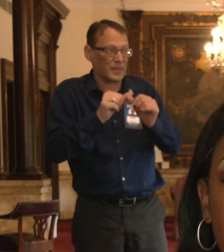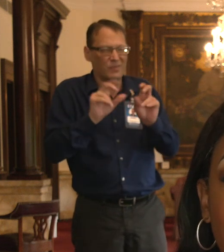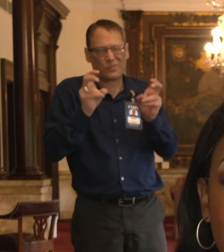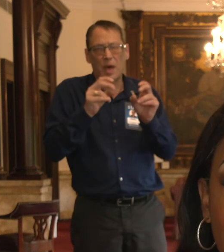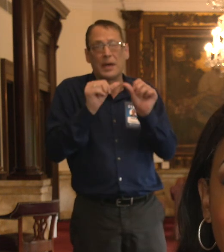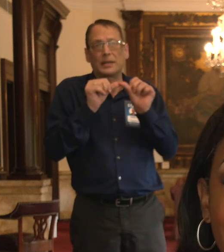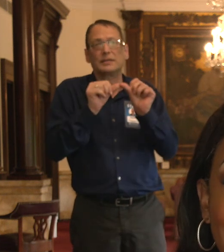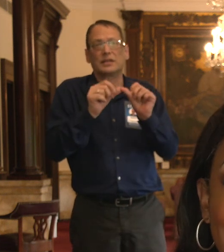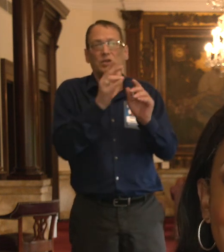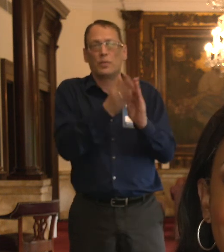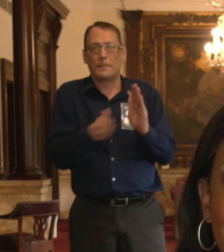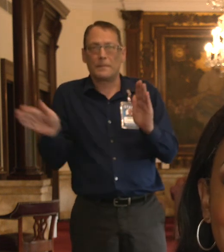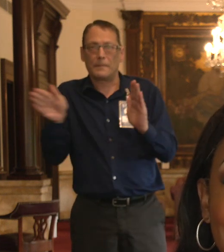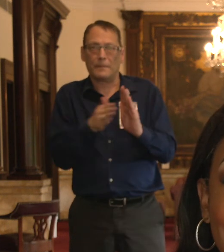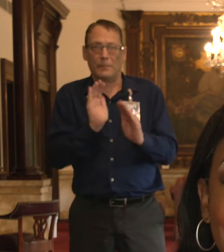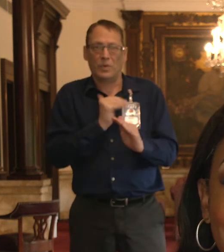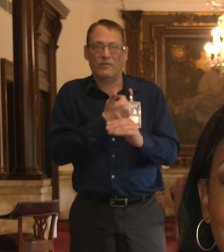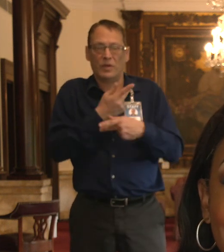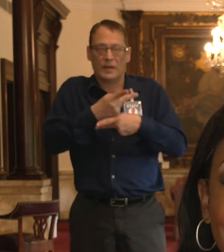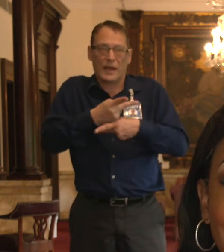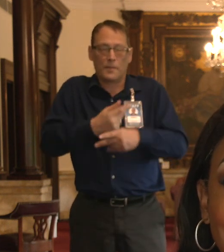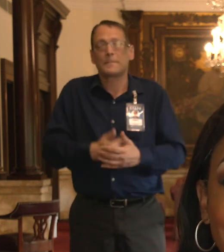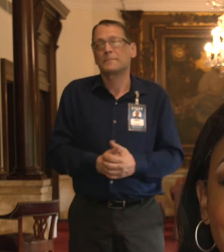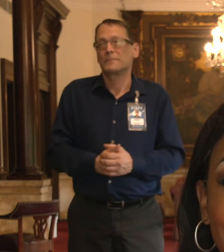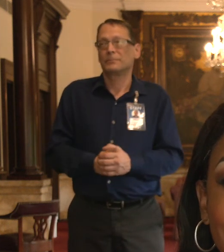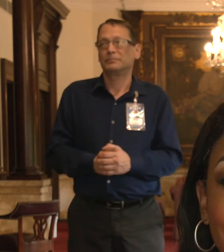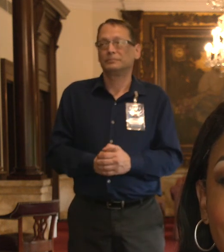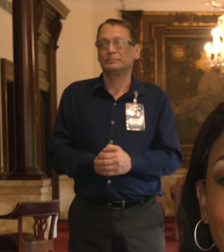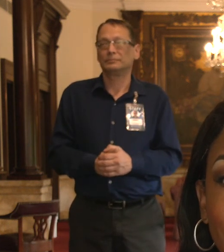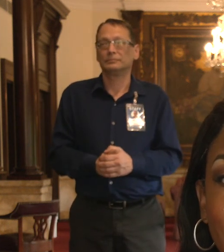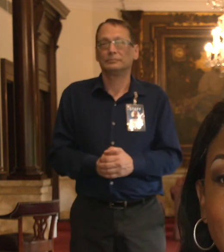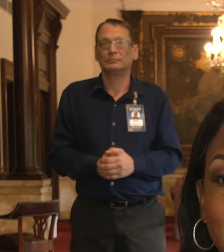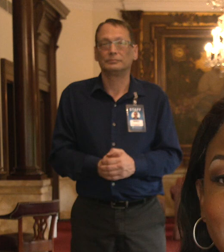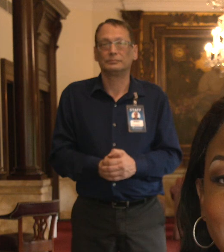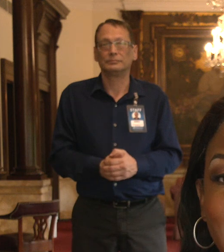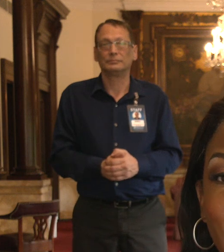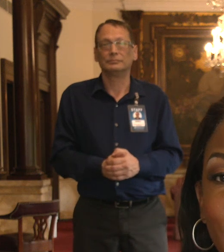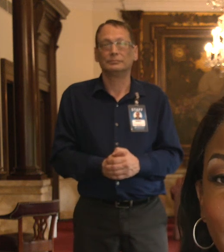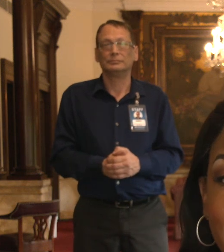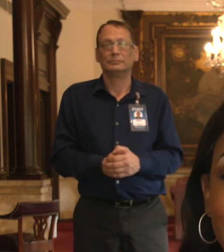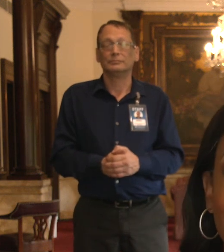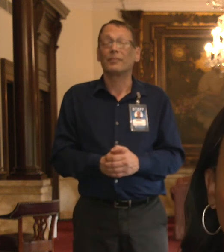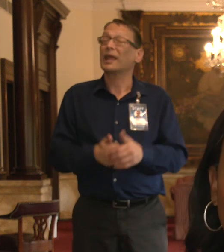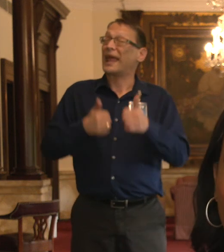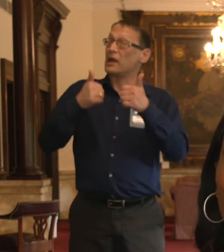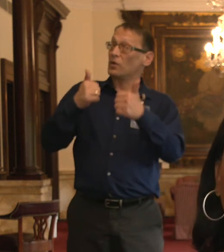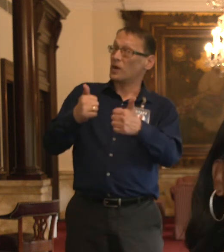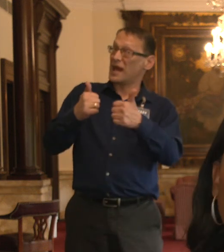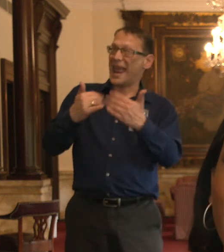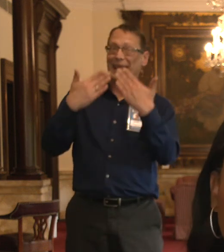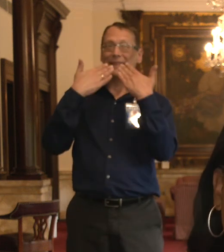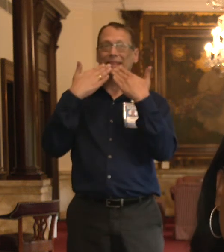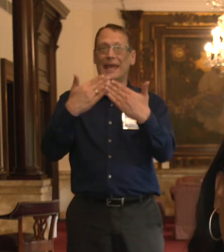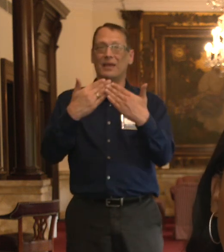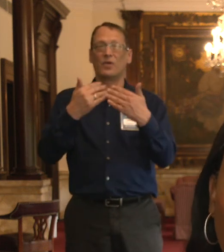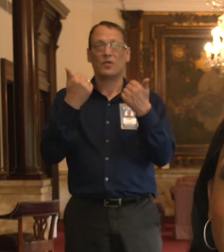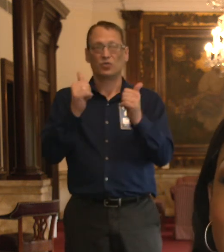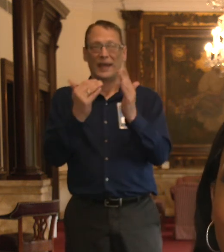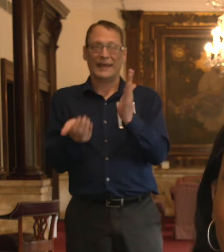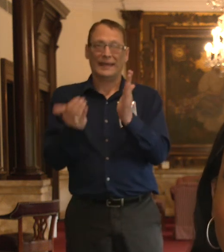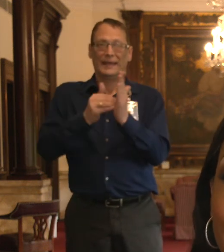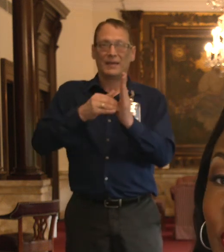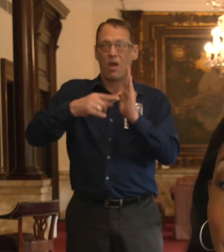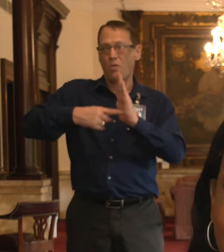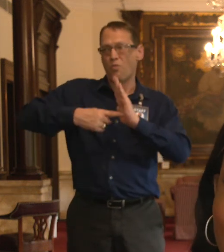which currently helps our unhoused. All right, that's it. Great. So we will try to do this about